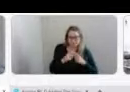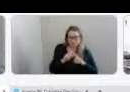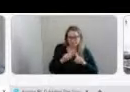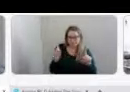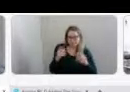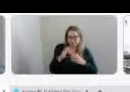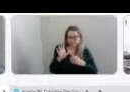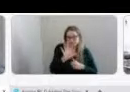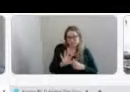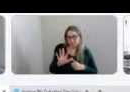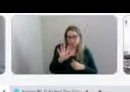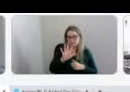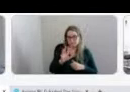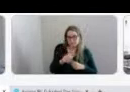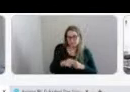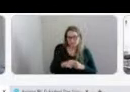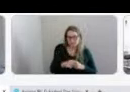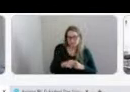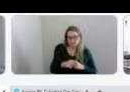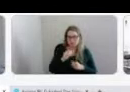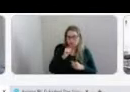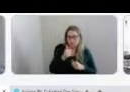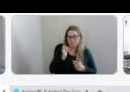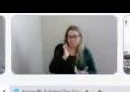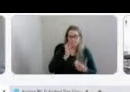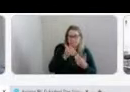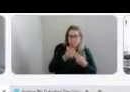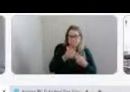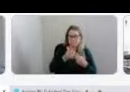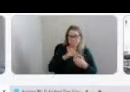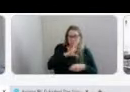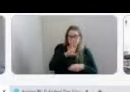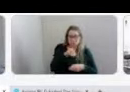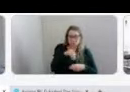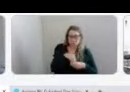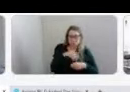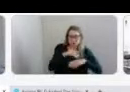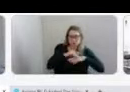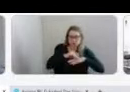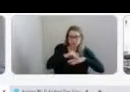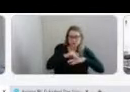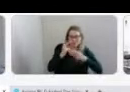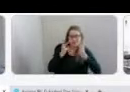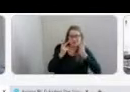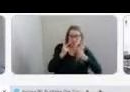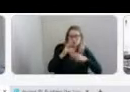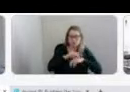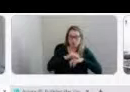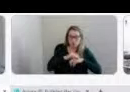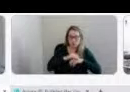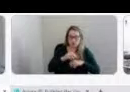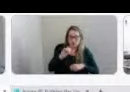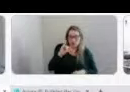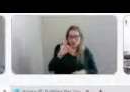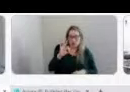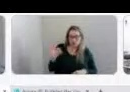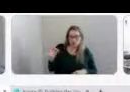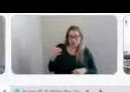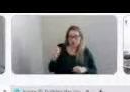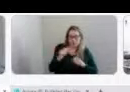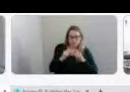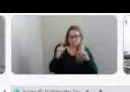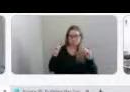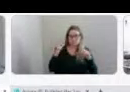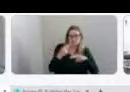another criteria not being met is the incorporation of visible geographic areas i-19 is one of the major highways in